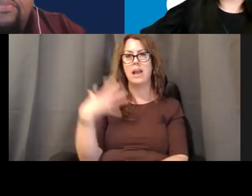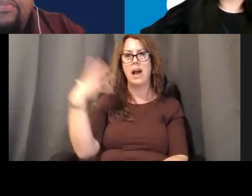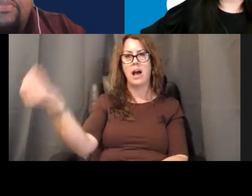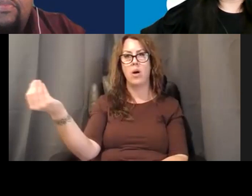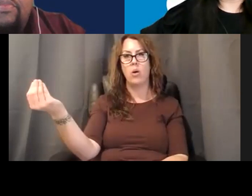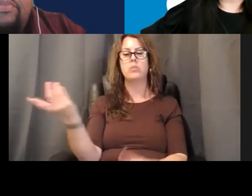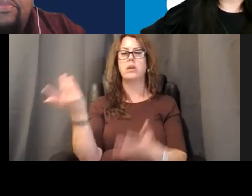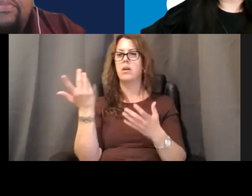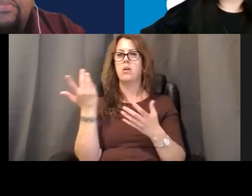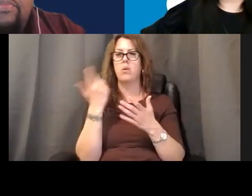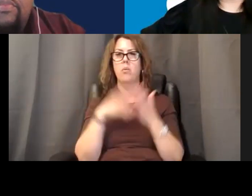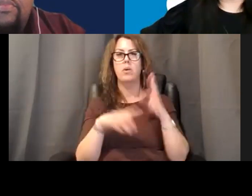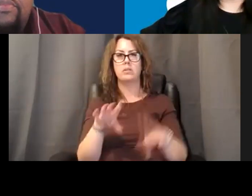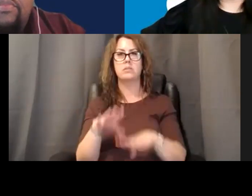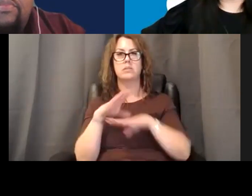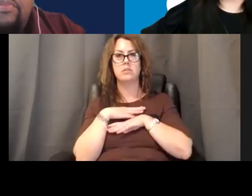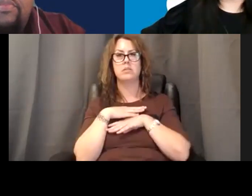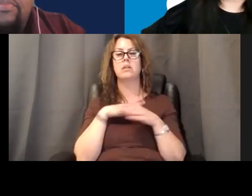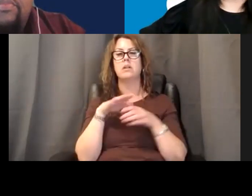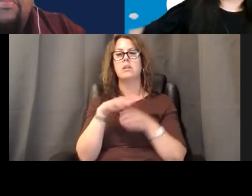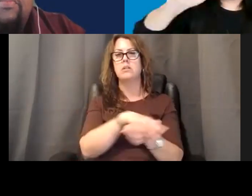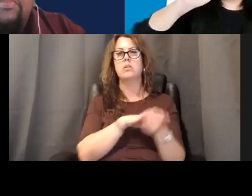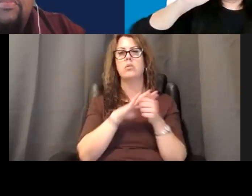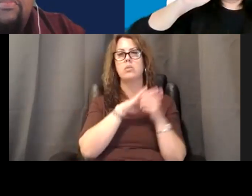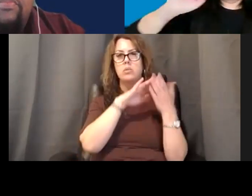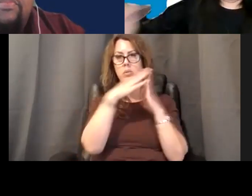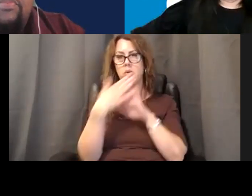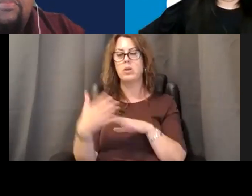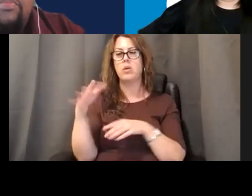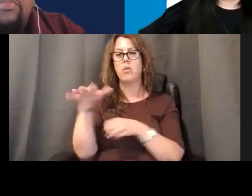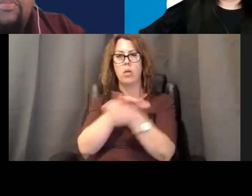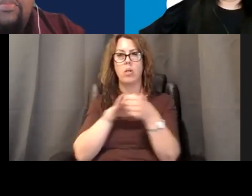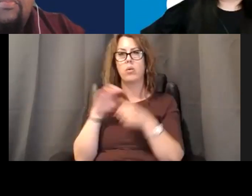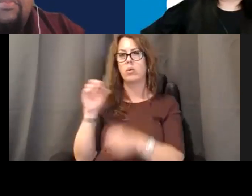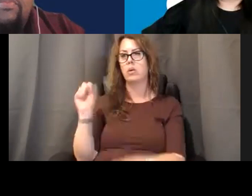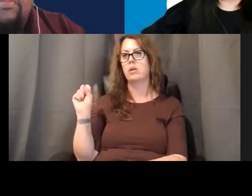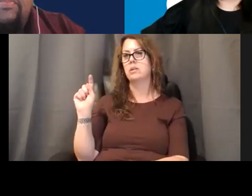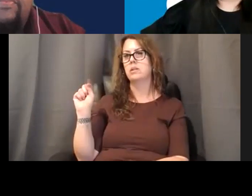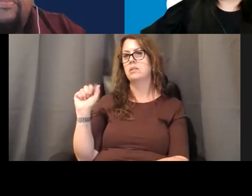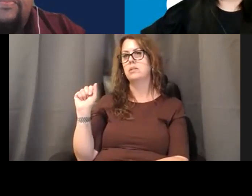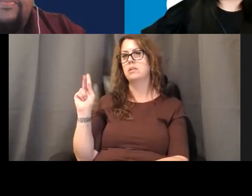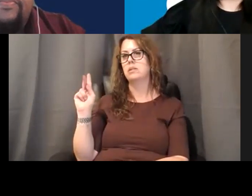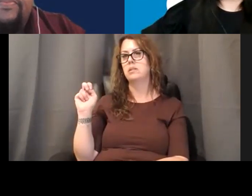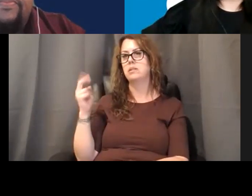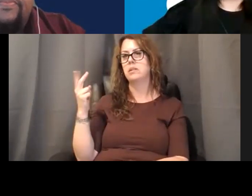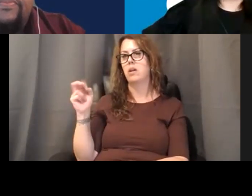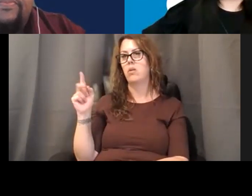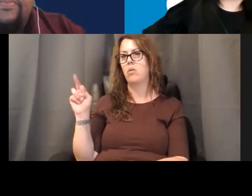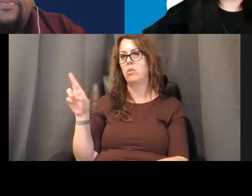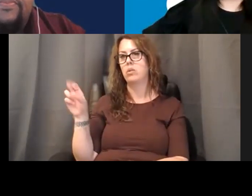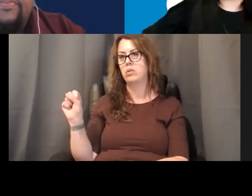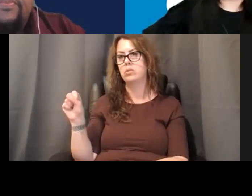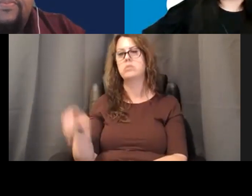local system stakeholders. I think the big point for us is bringing these groups together into partnership to create the path